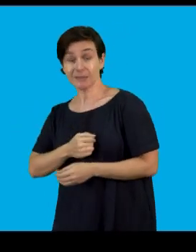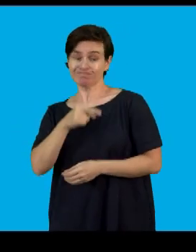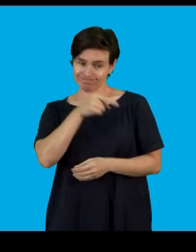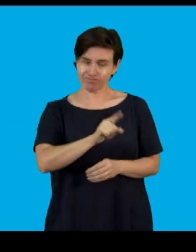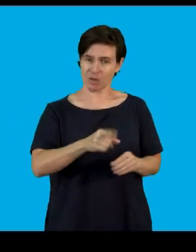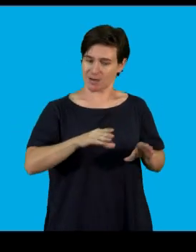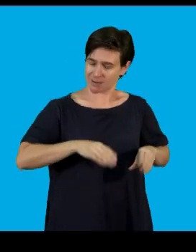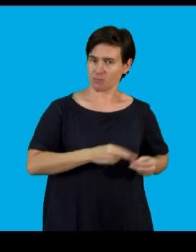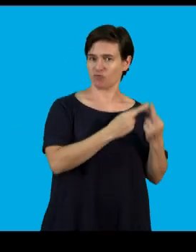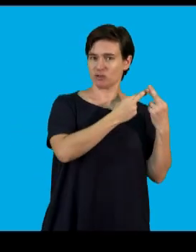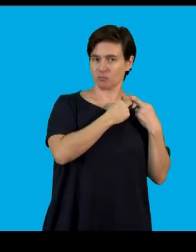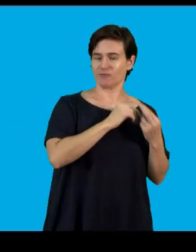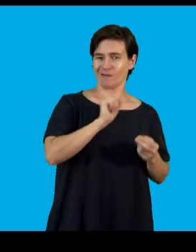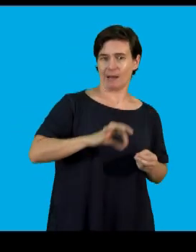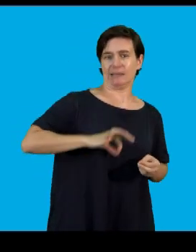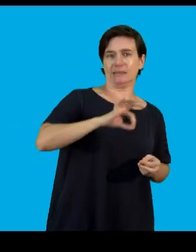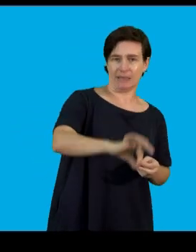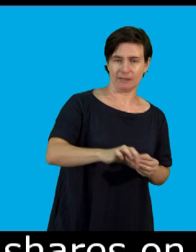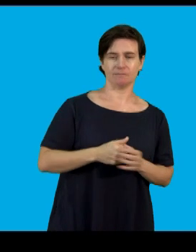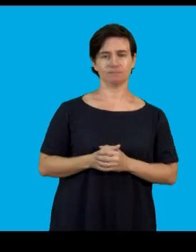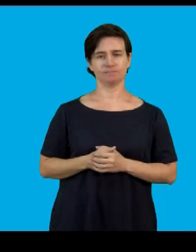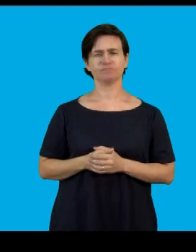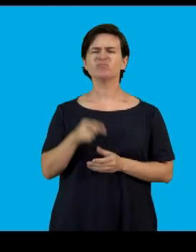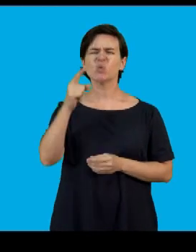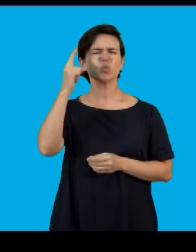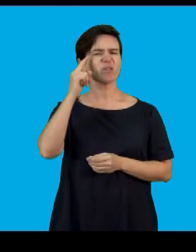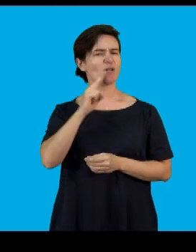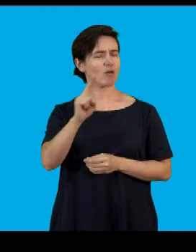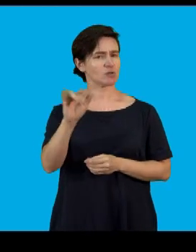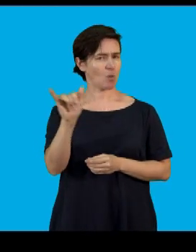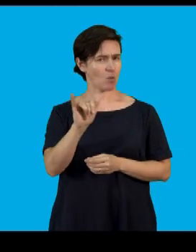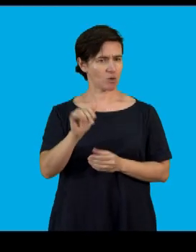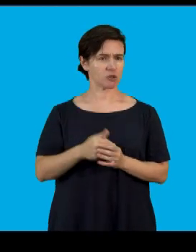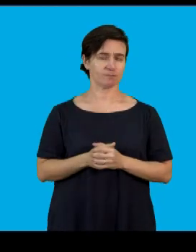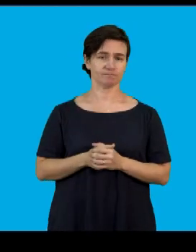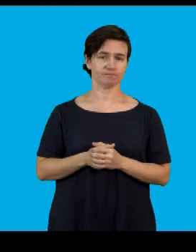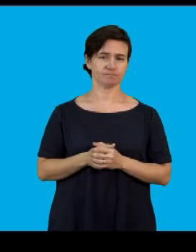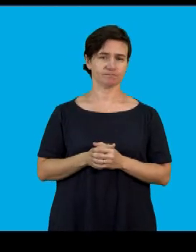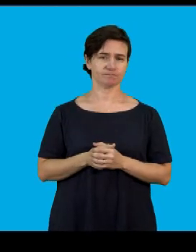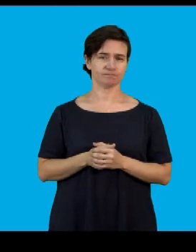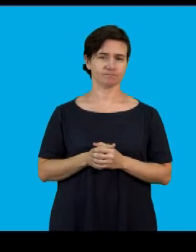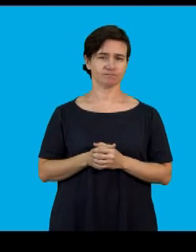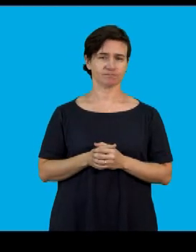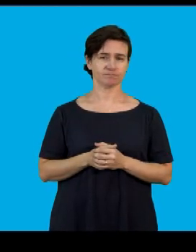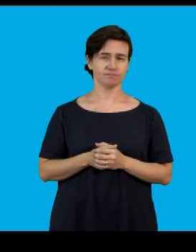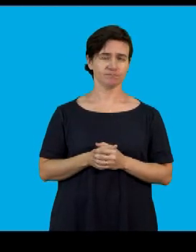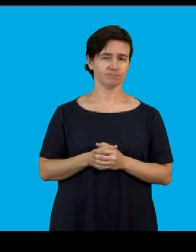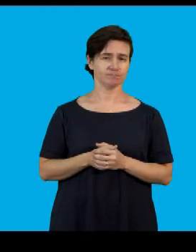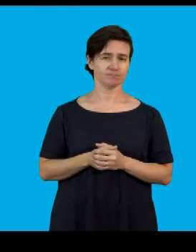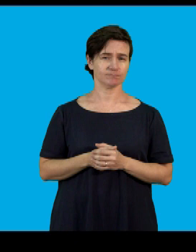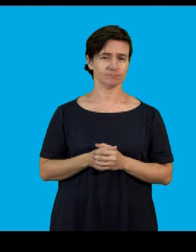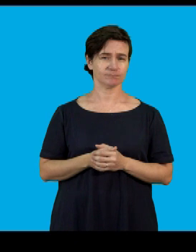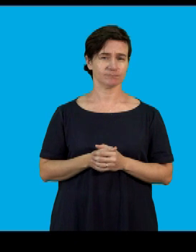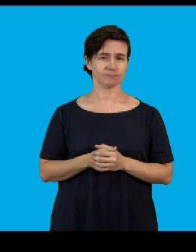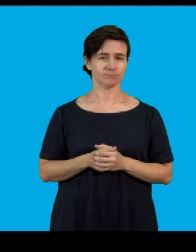are the characteristics for you. Let's identify now. What do you think is the correct answer for this before we go to question number